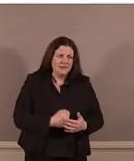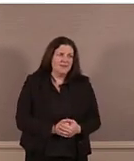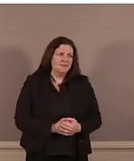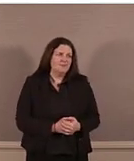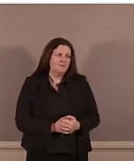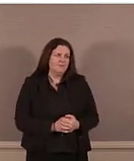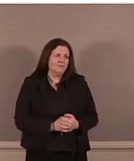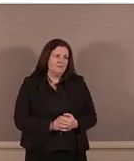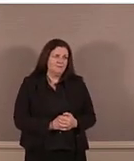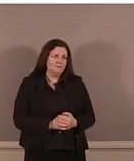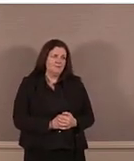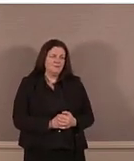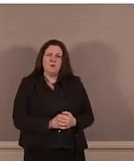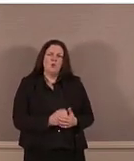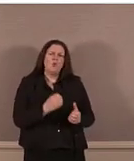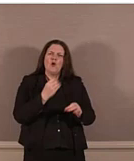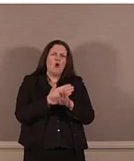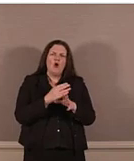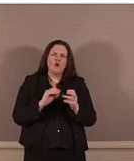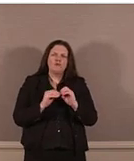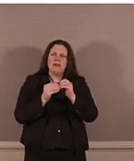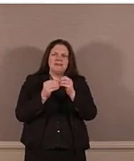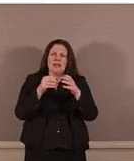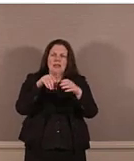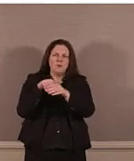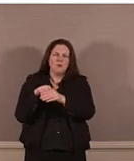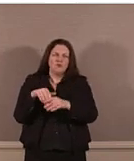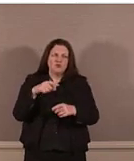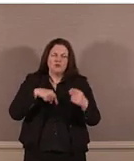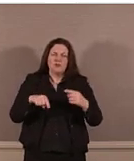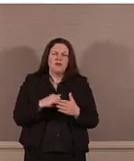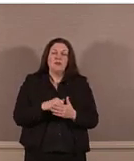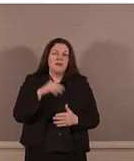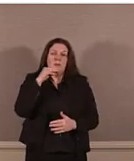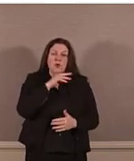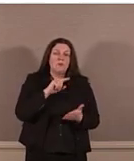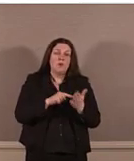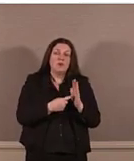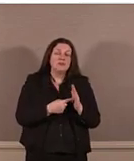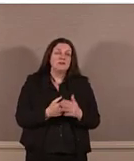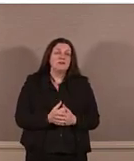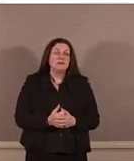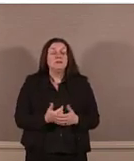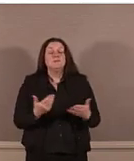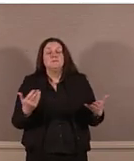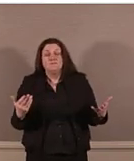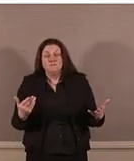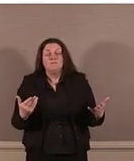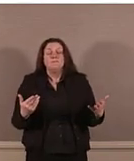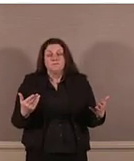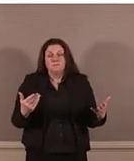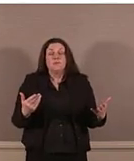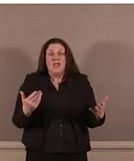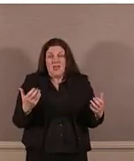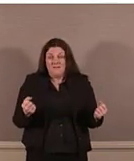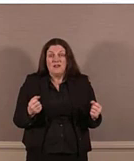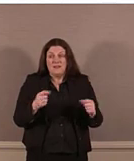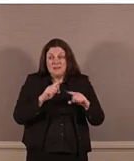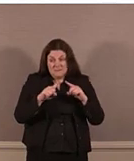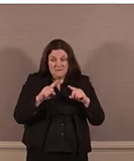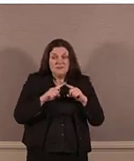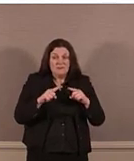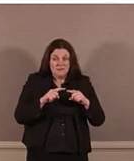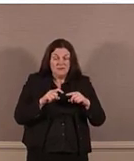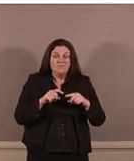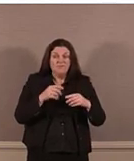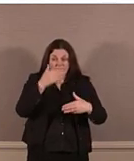are all creators of inclusion. And the key point there, I suppose, is that there'll be many different hurdles that